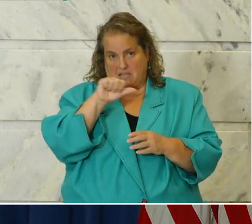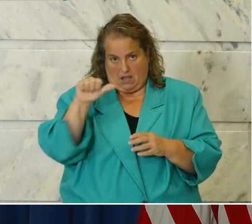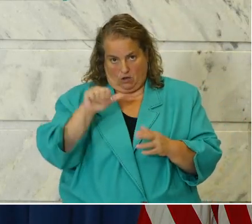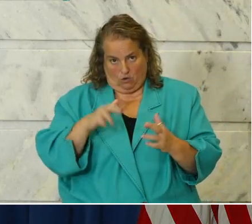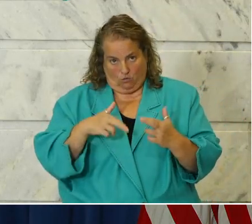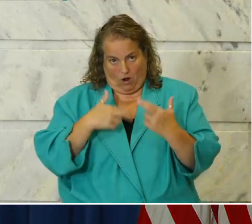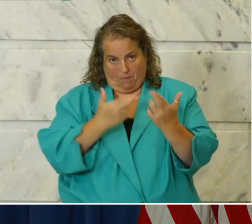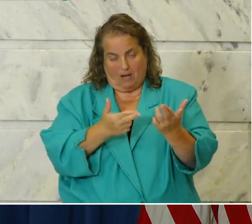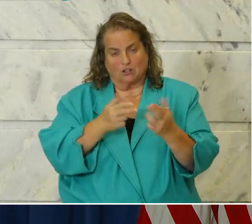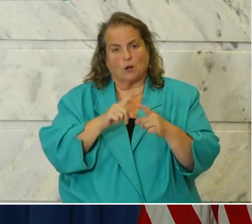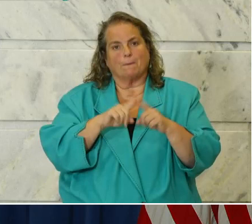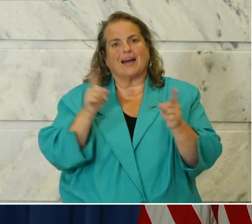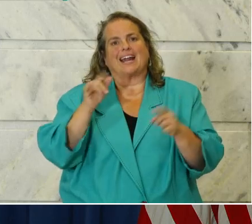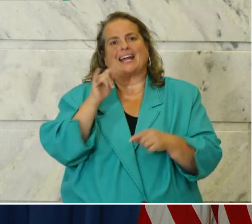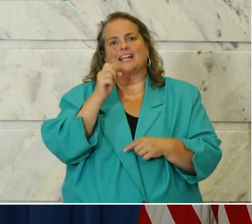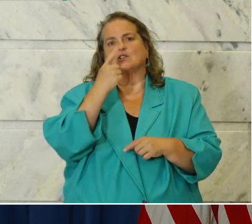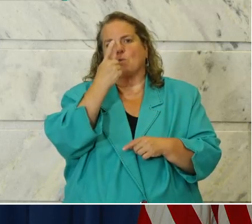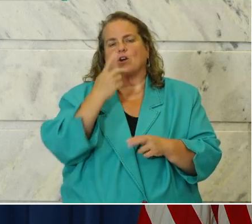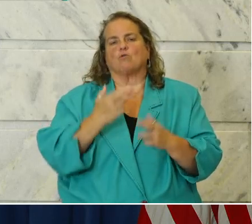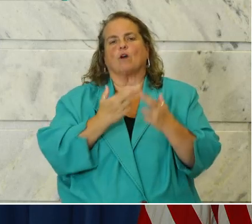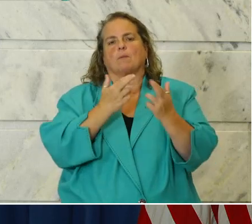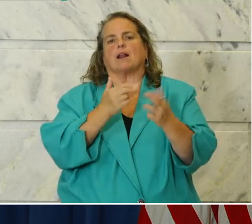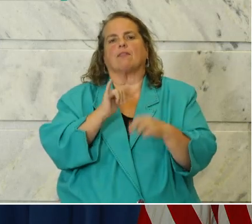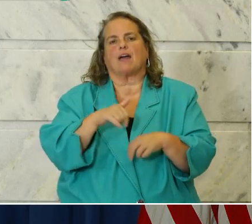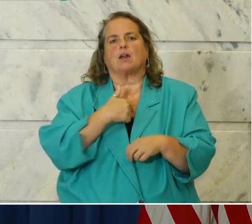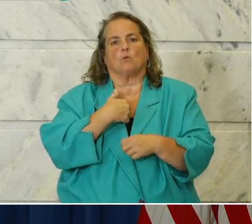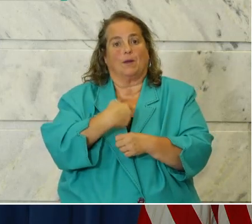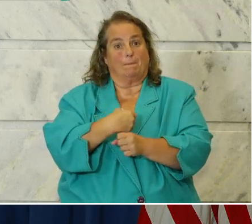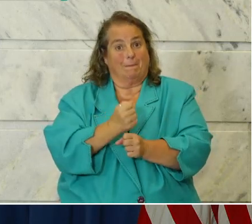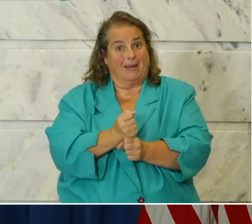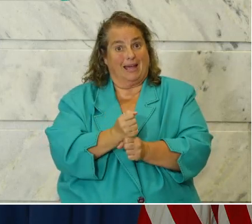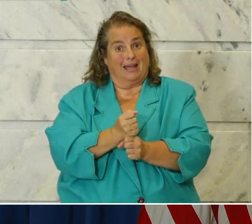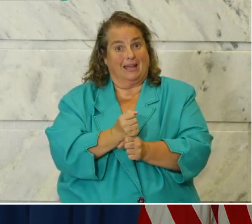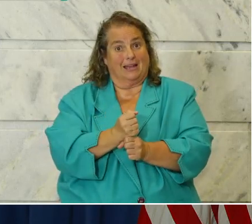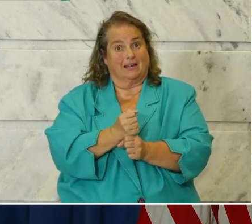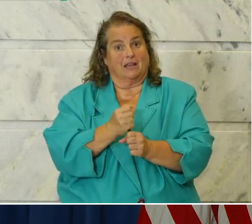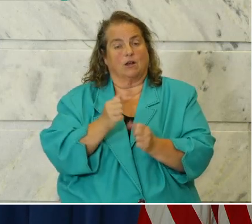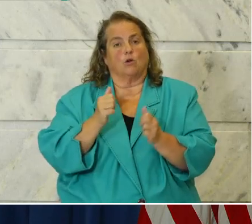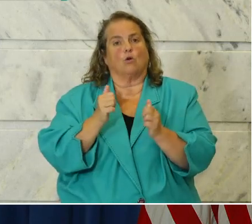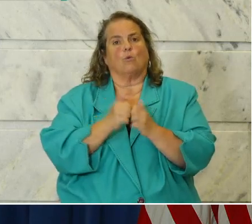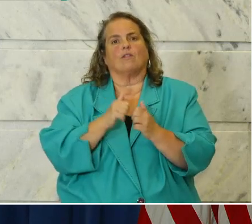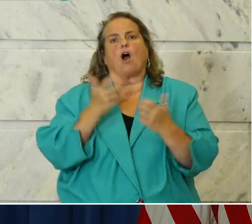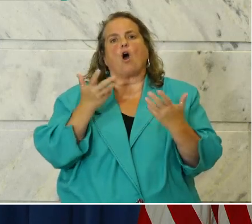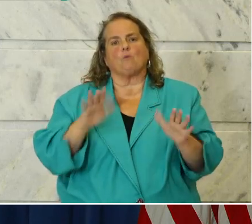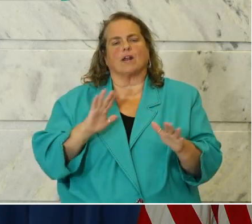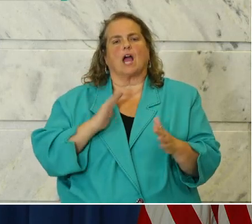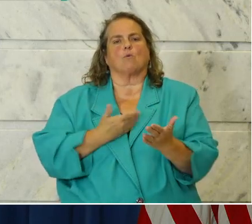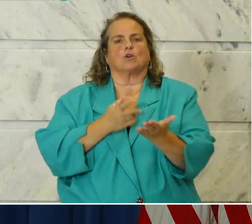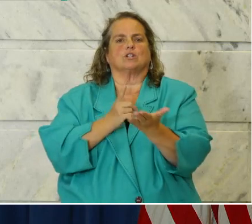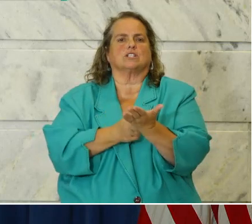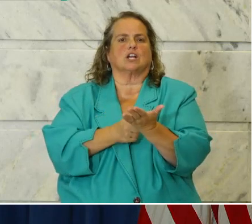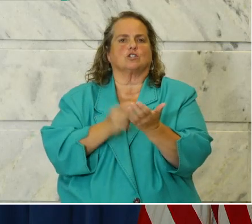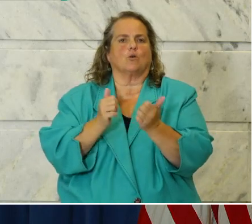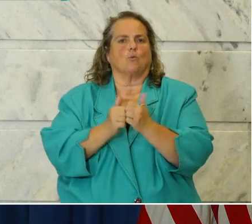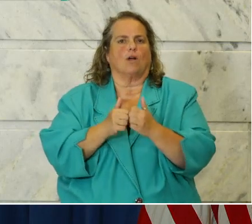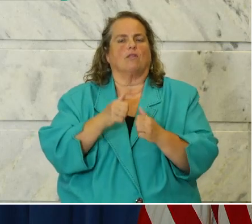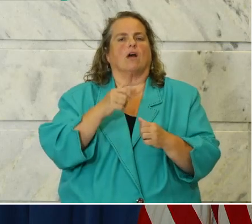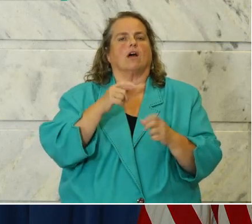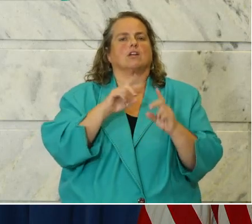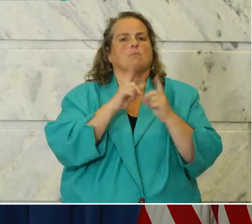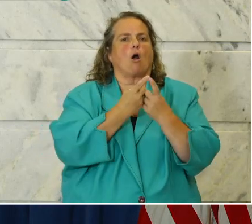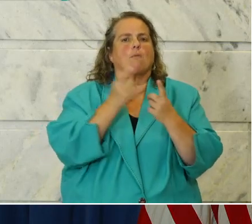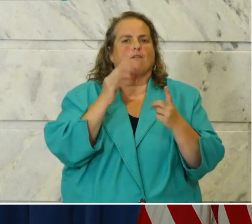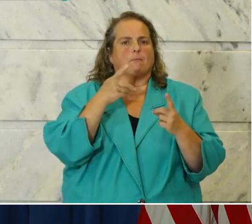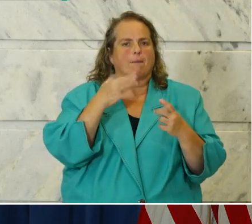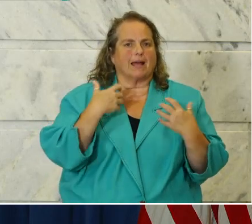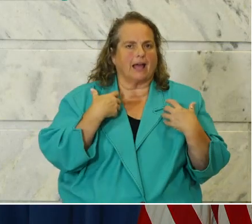but it's one that we made based on our discussions with the Department for Public Health, with the